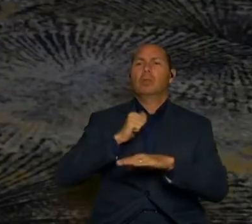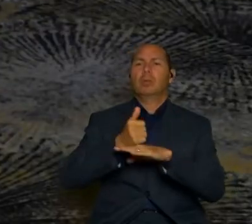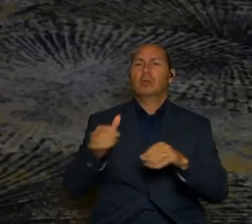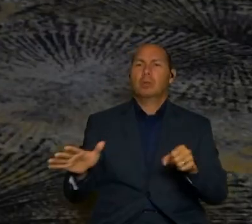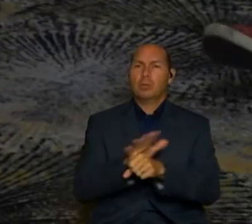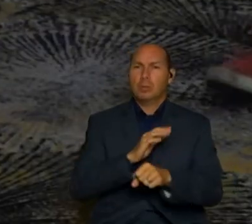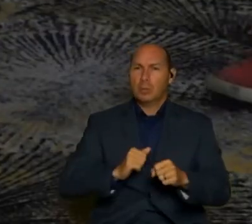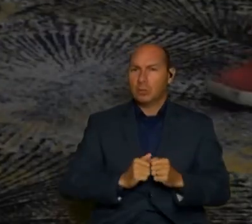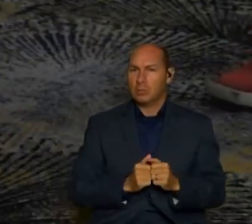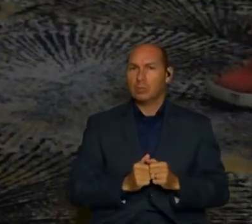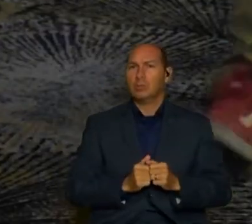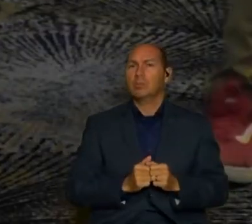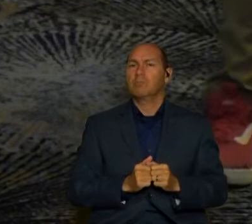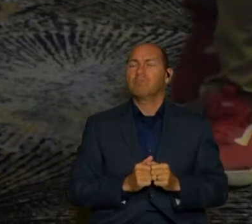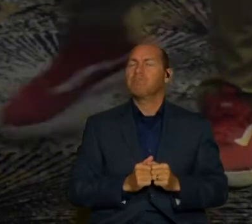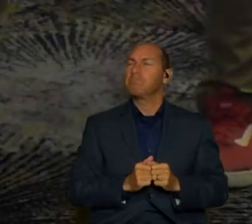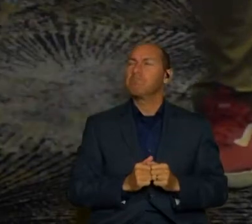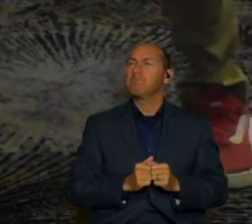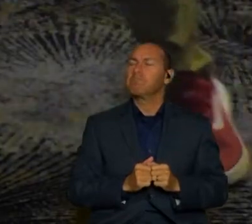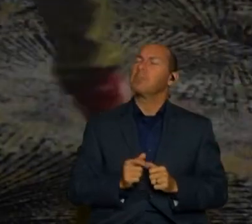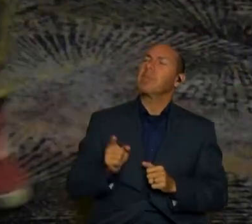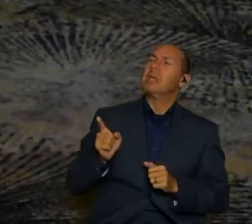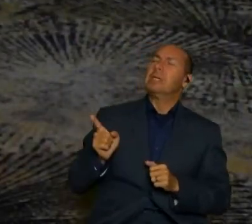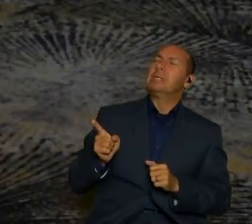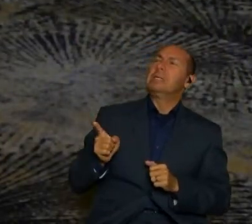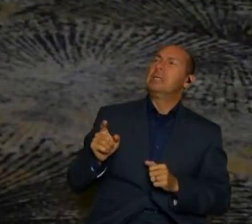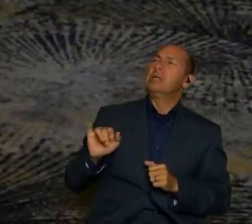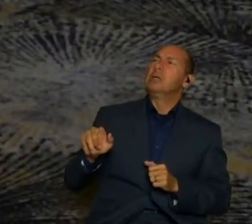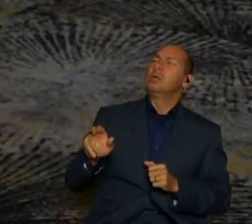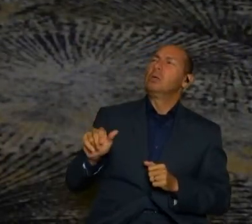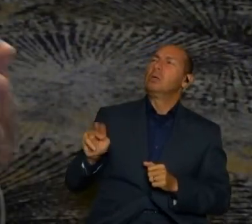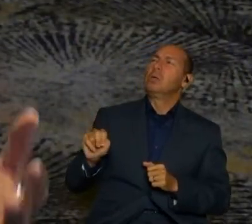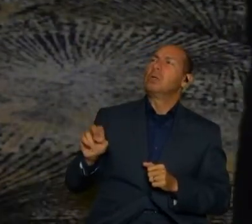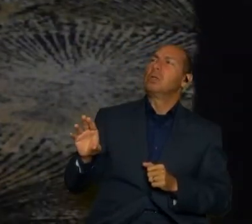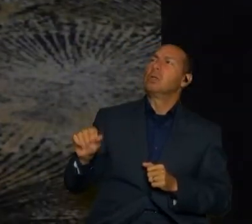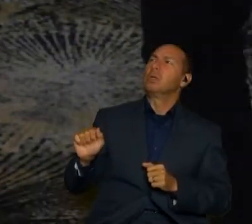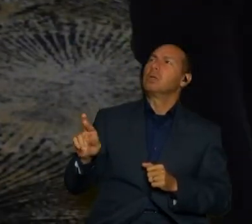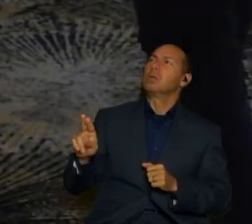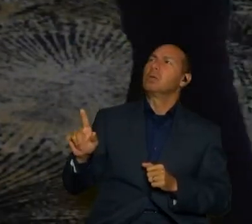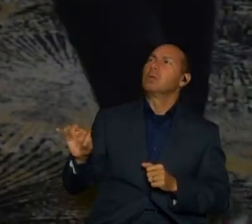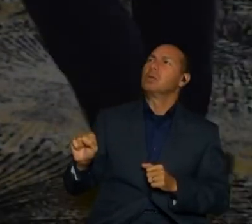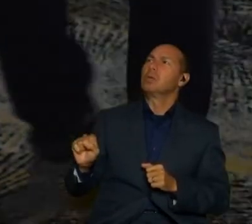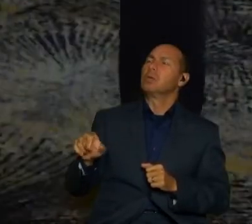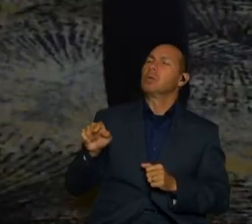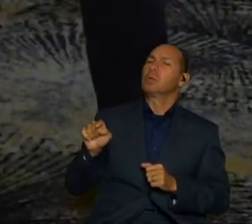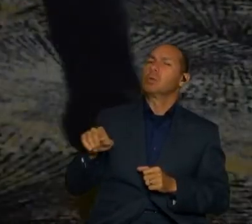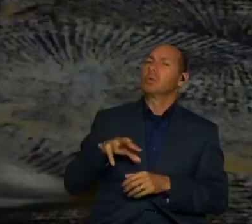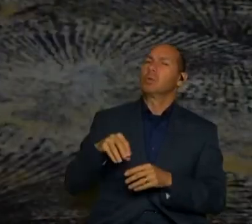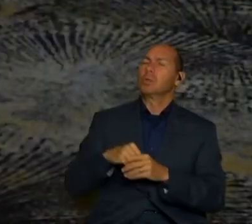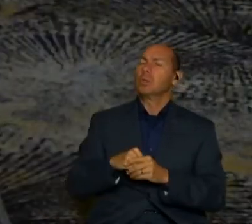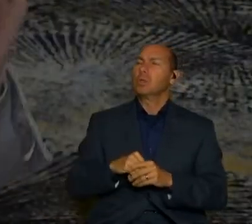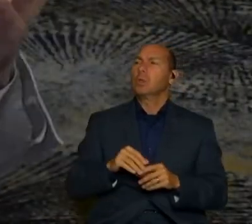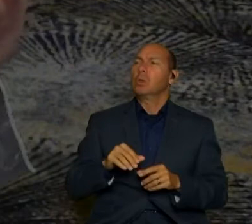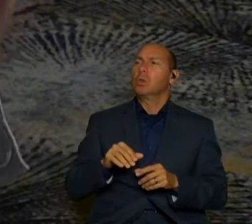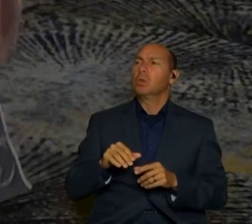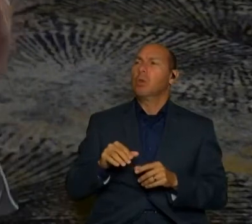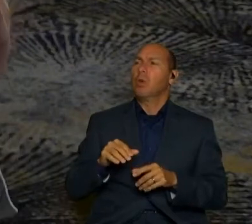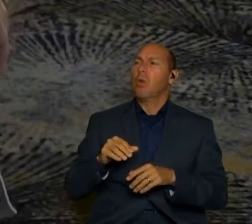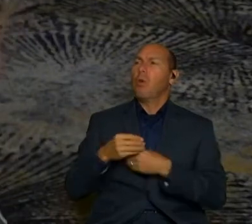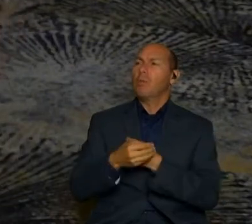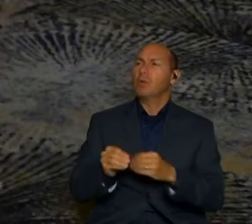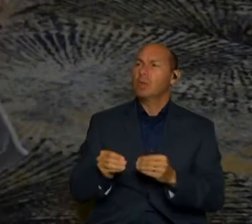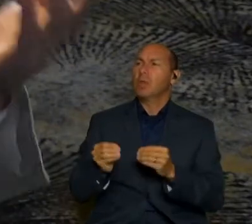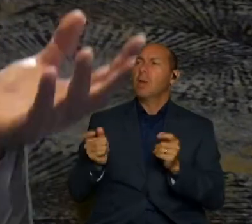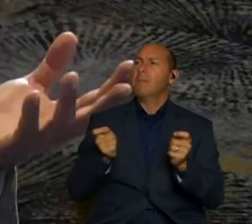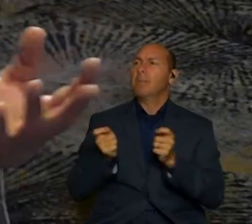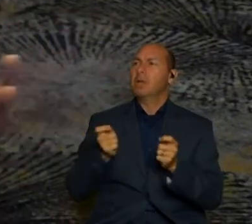Perez. Juan Carlos, I wanted to ask you, because you're the Office of Management and Budget, so one would think that